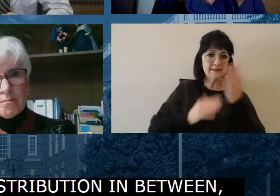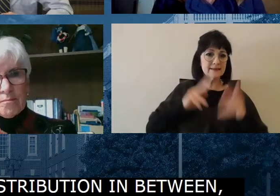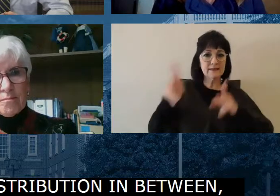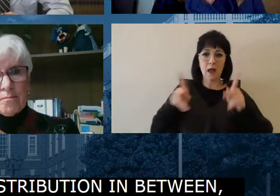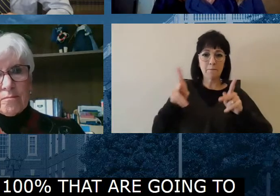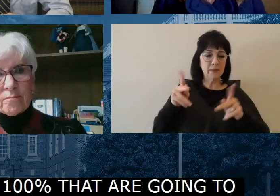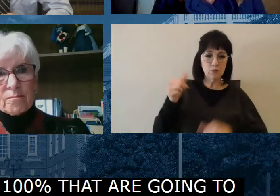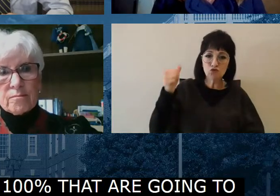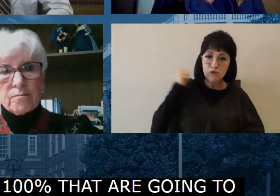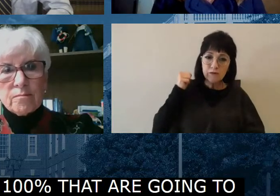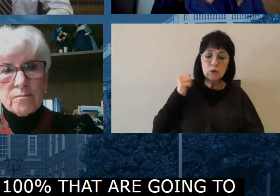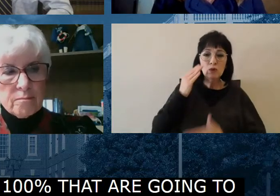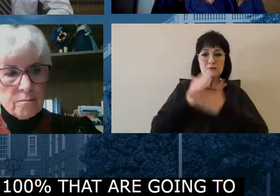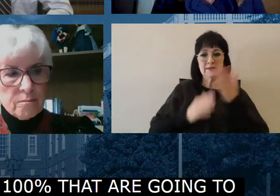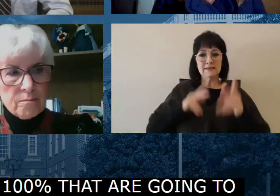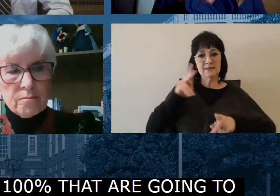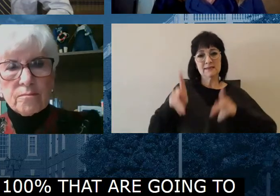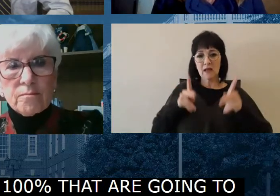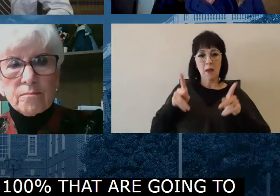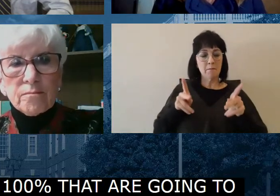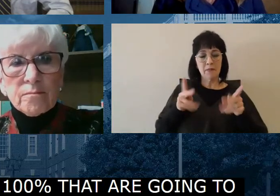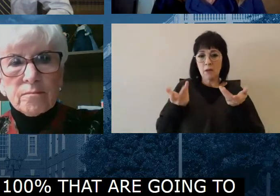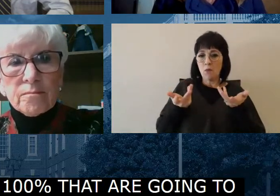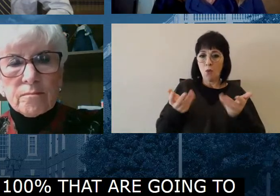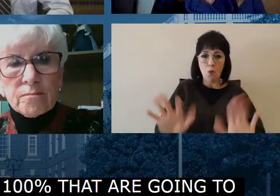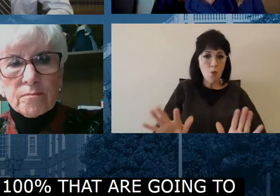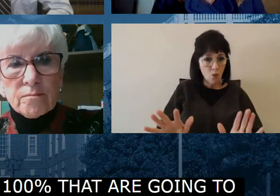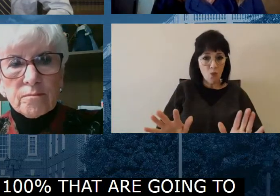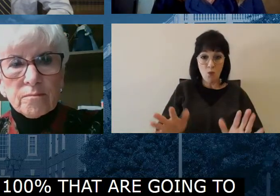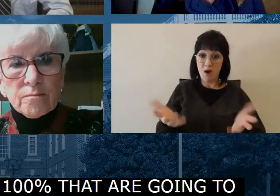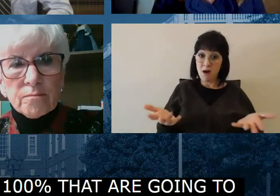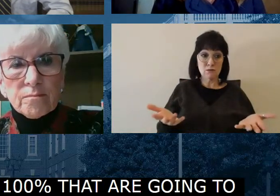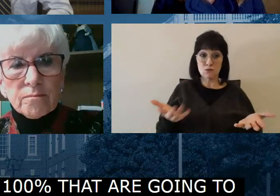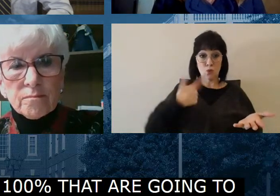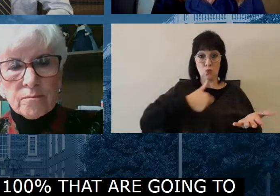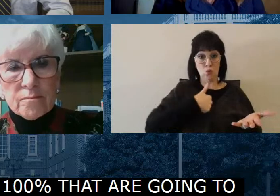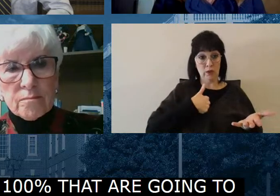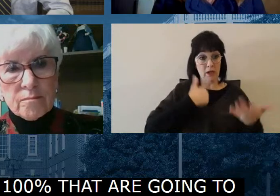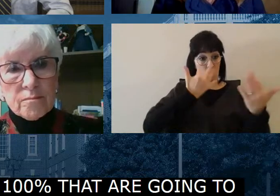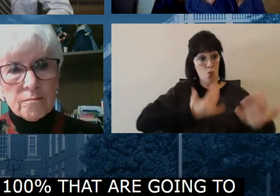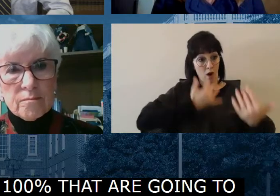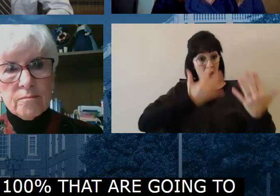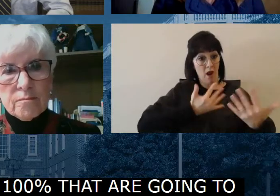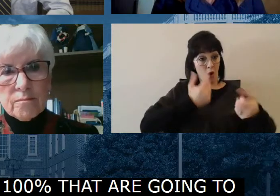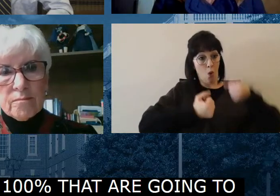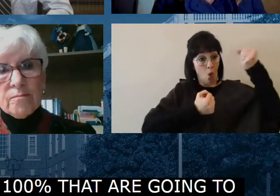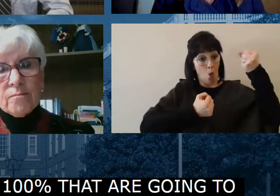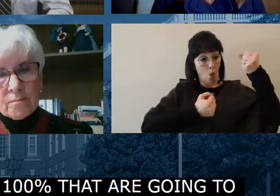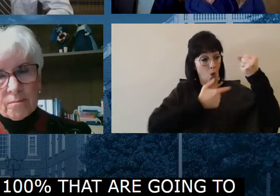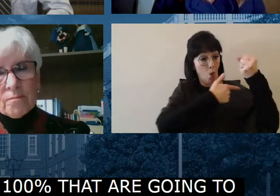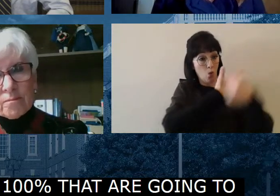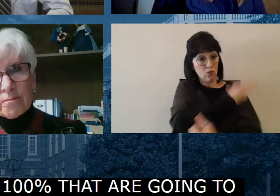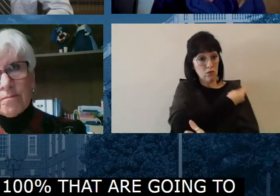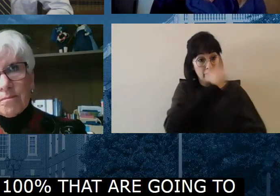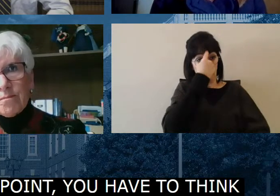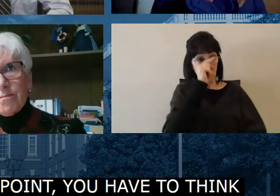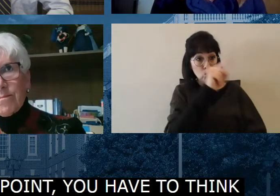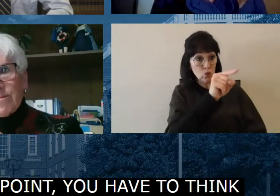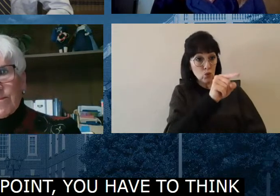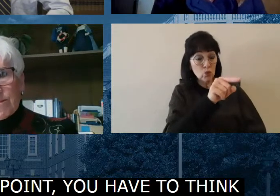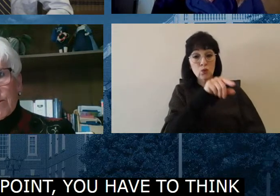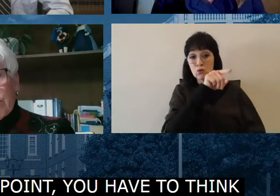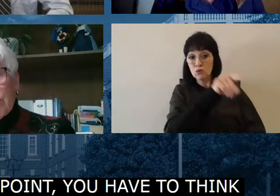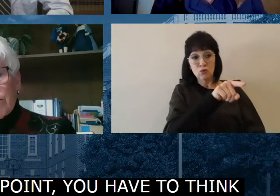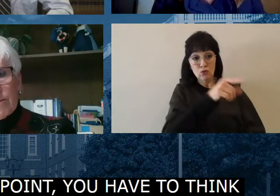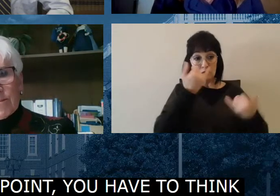next group. And at the end of the day, Brandon, it's really a question of supply. And as I listened